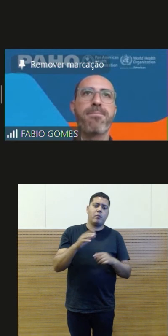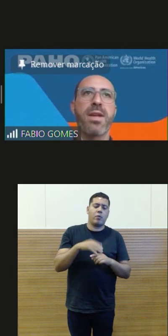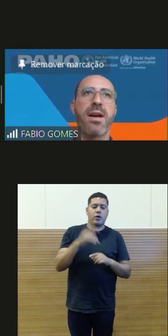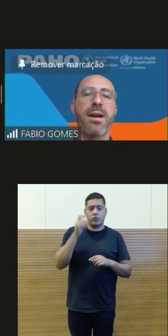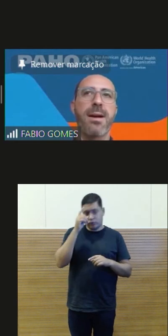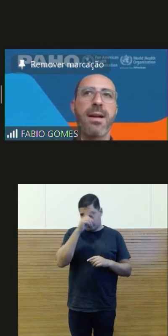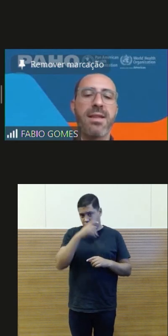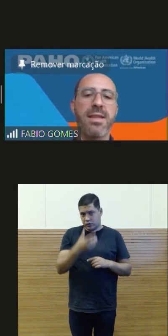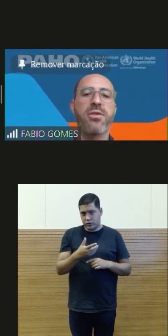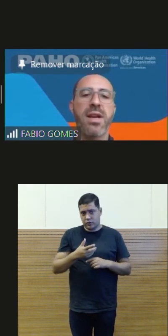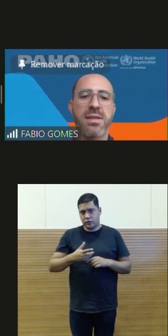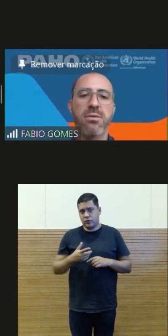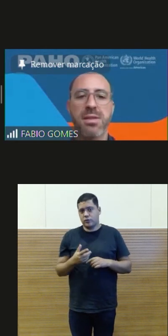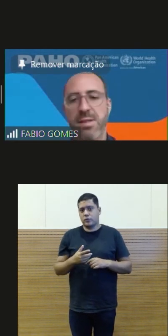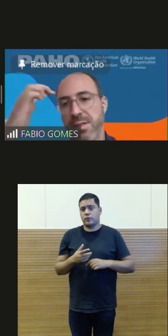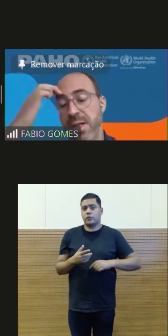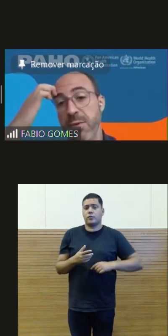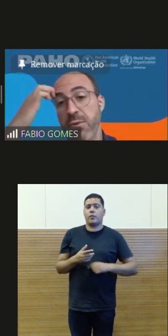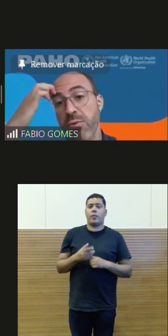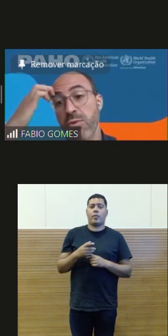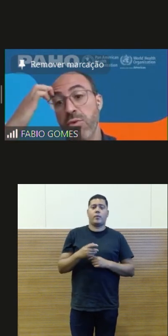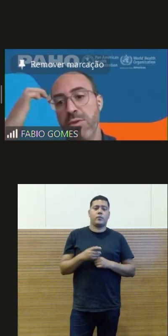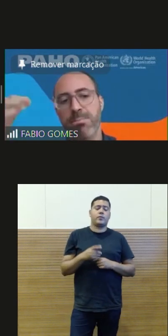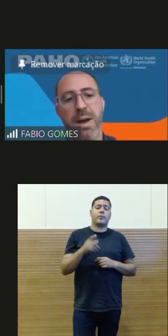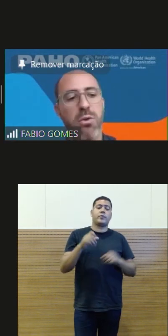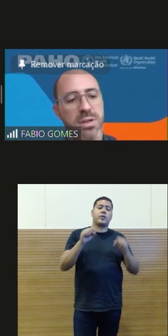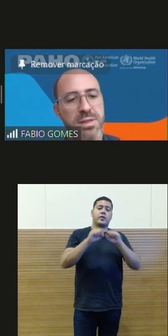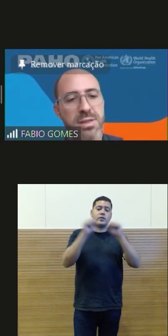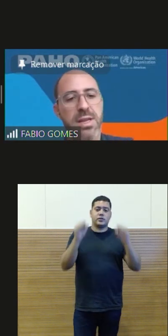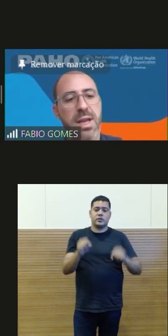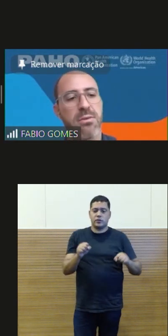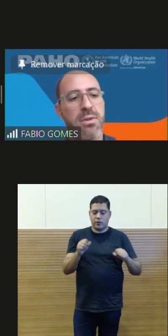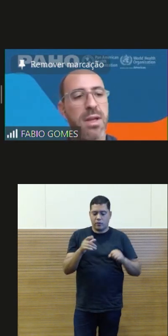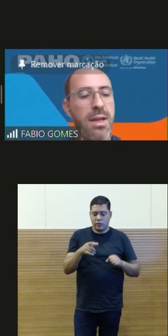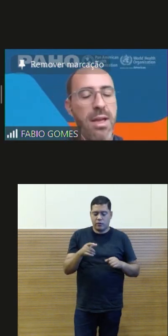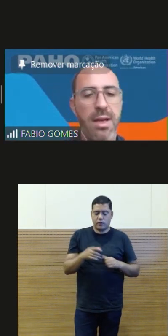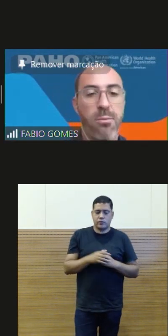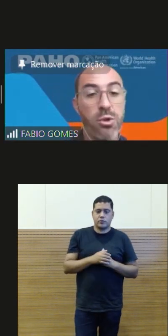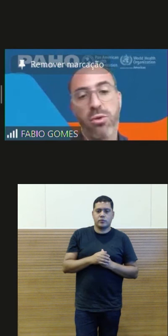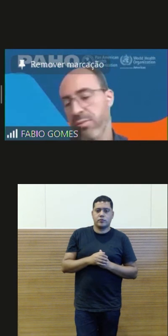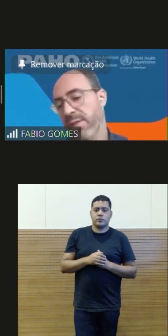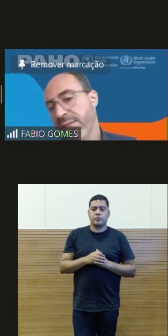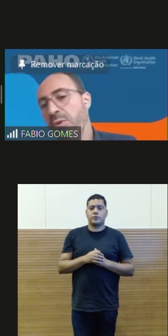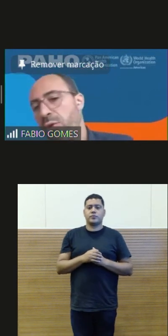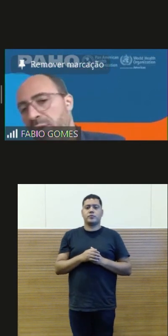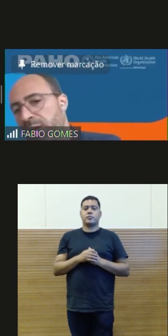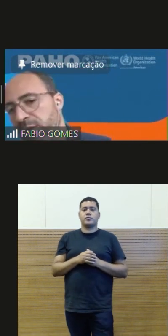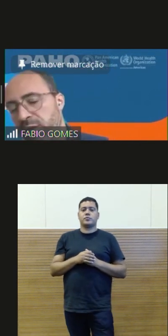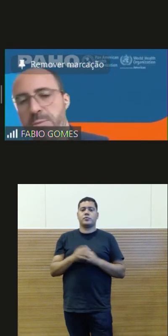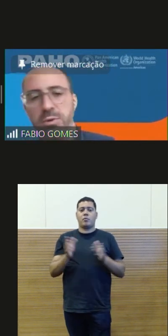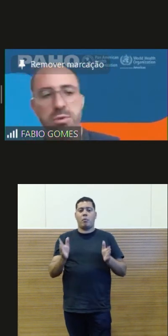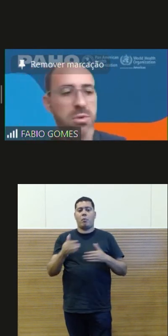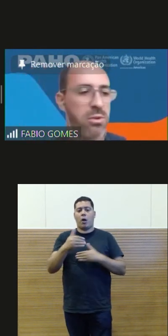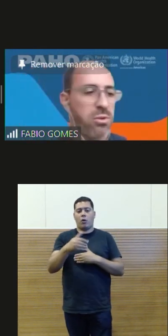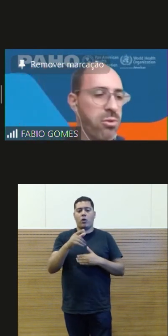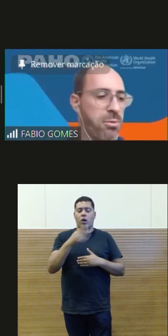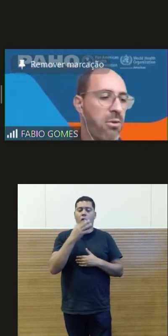consumer and also complicating identifying these in the